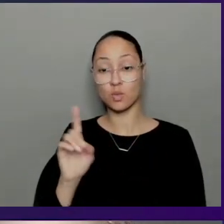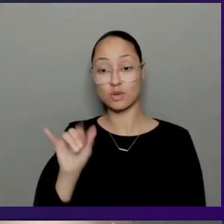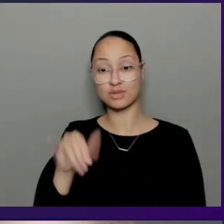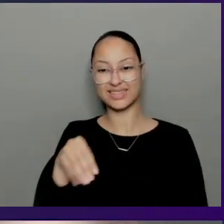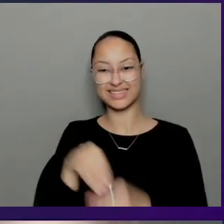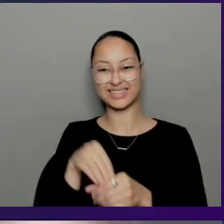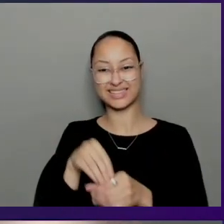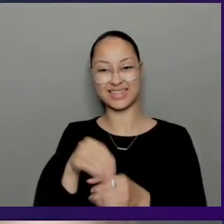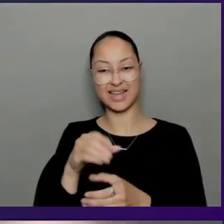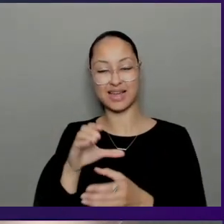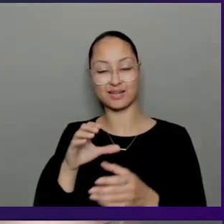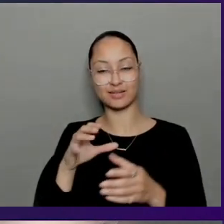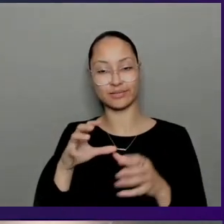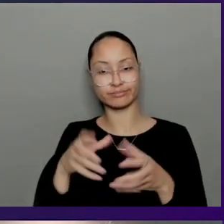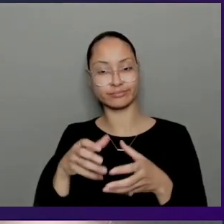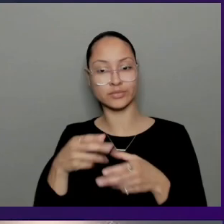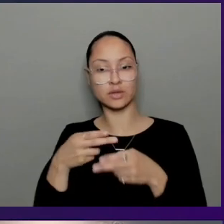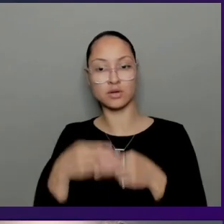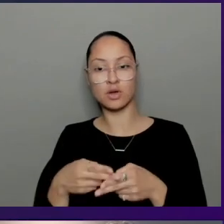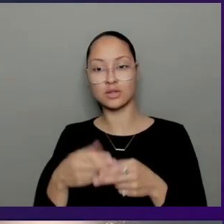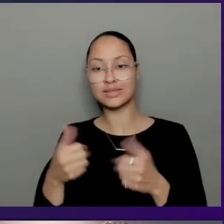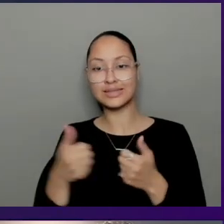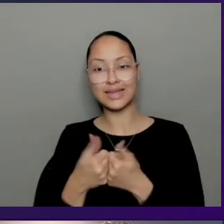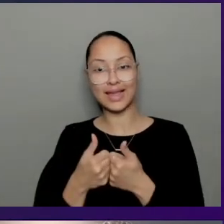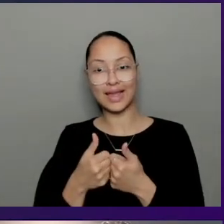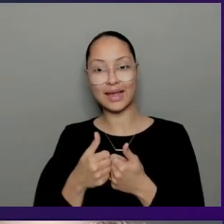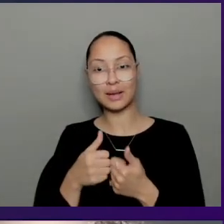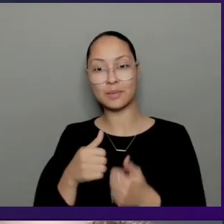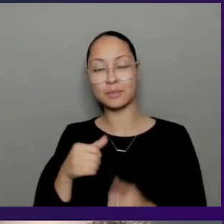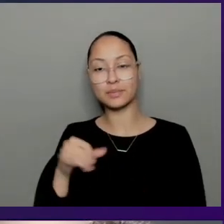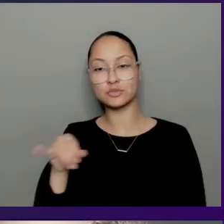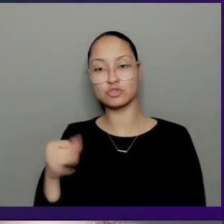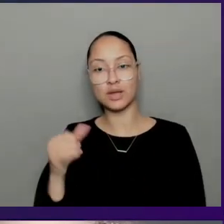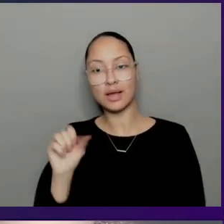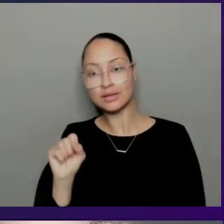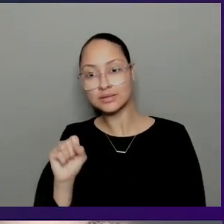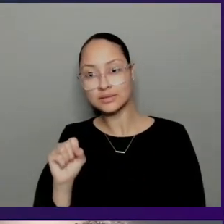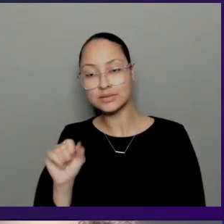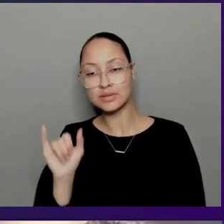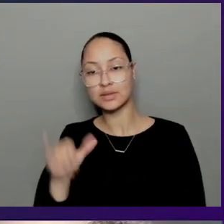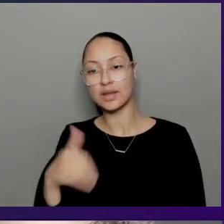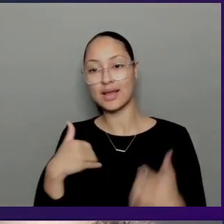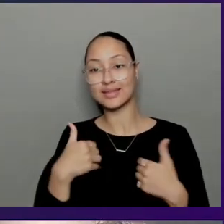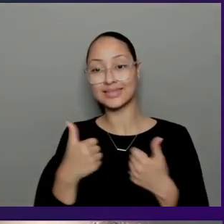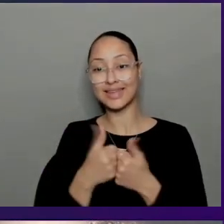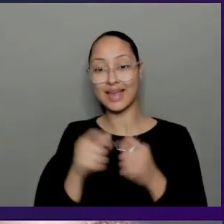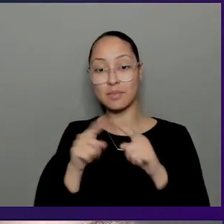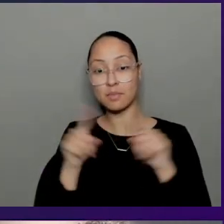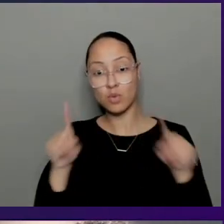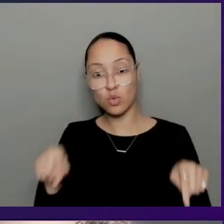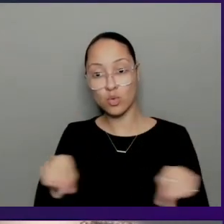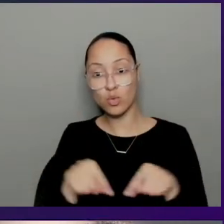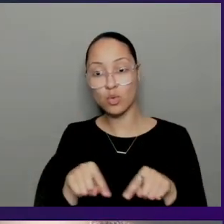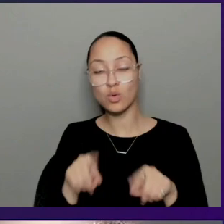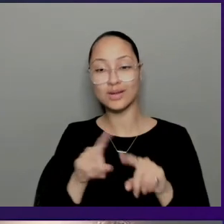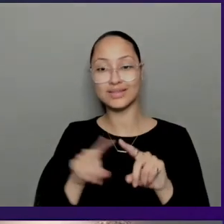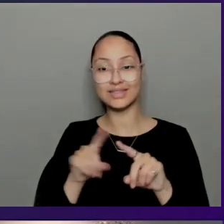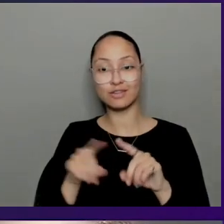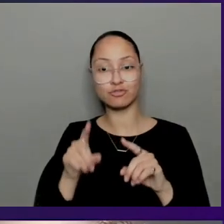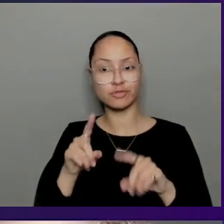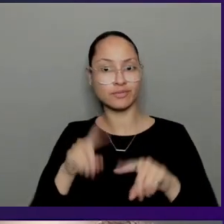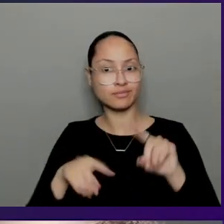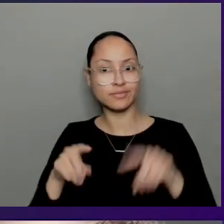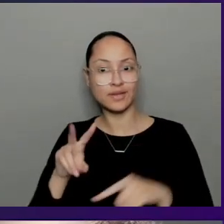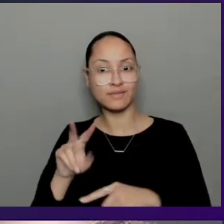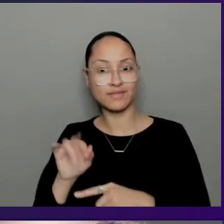called game.js. It contains the game board, as you see, as a matrix. It contains variables, and it contains the logic to